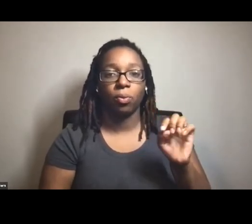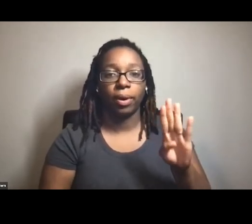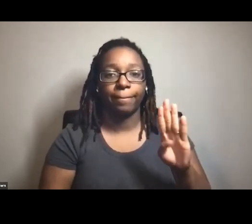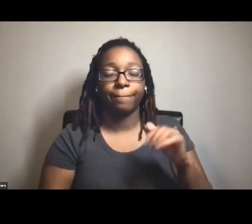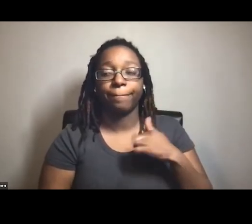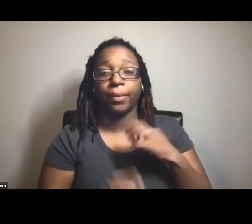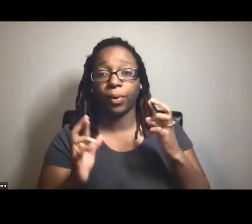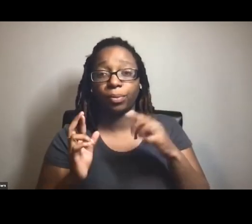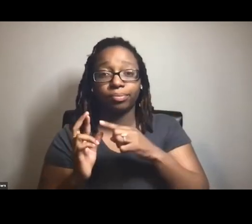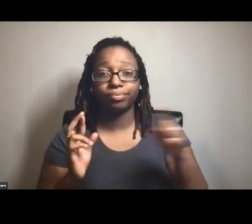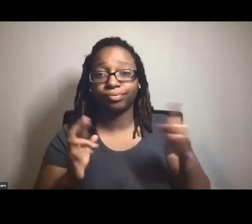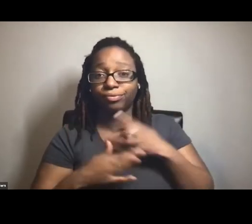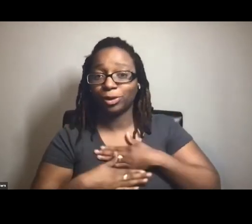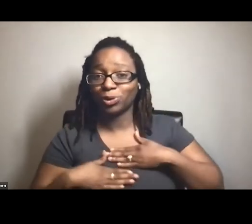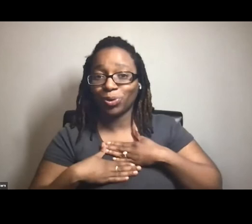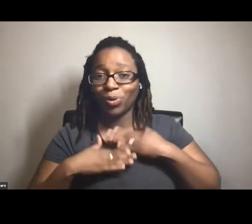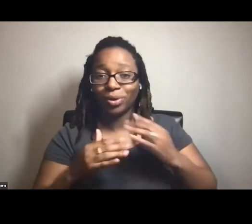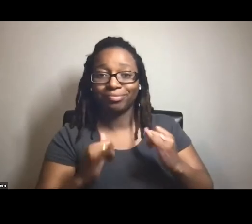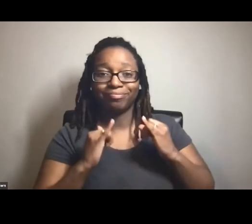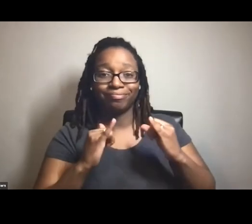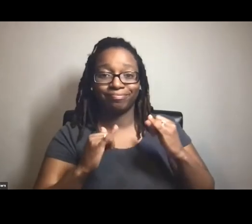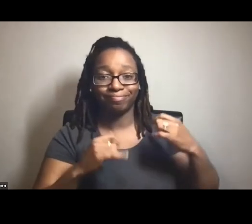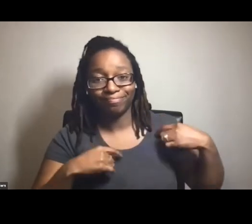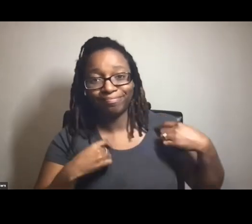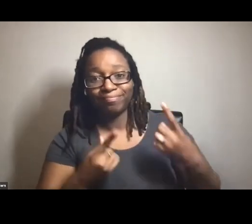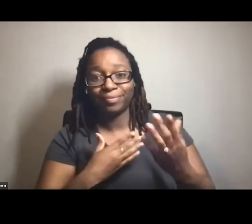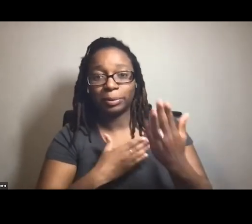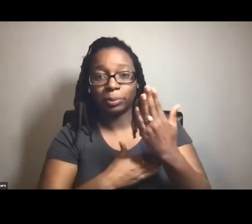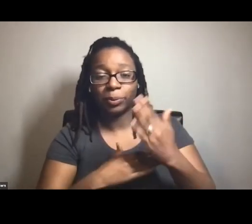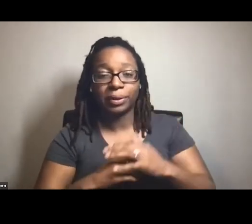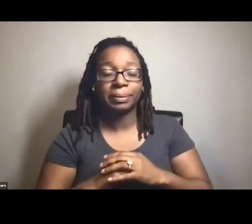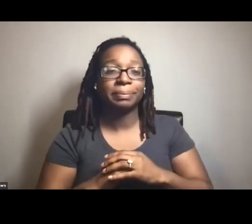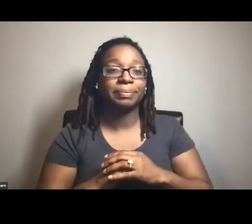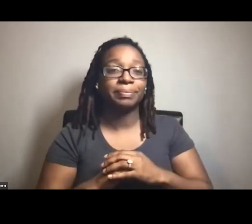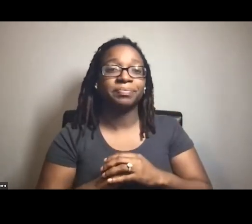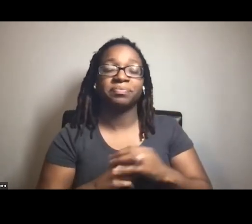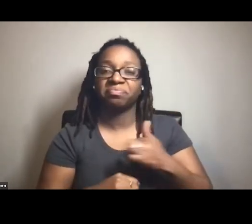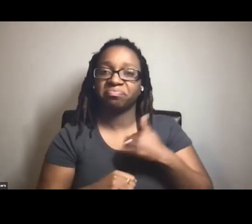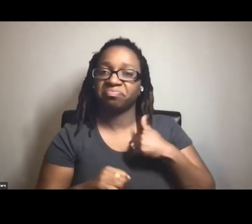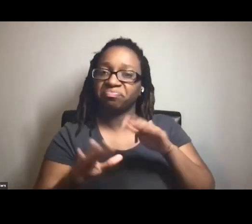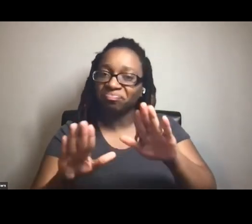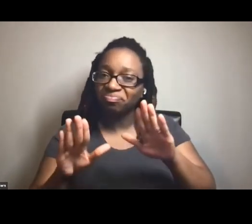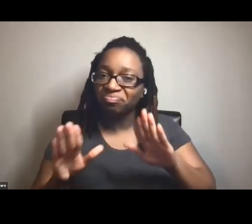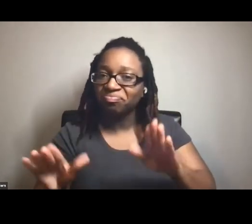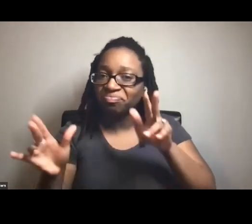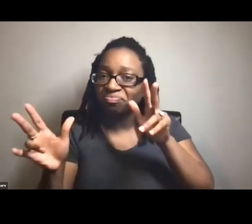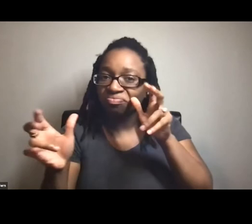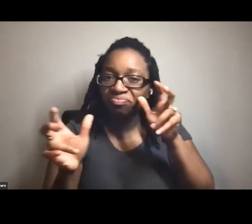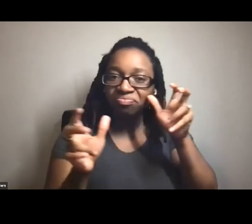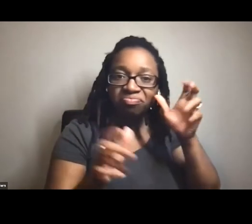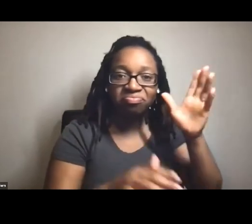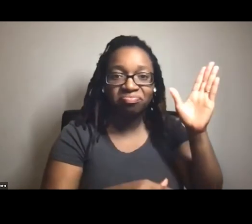the presentations as much as I did since this morning. We had great presentations and we also